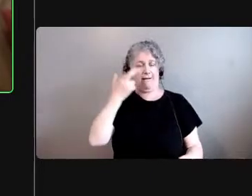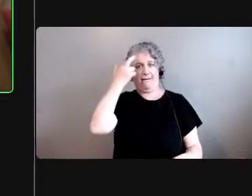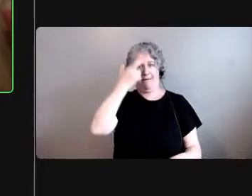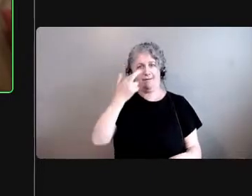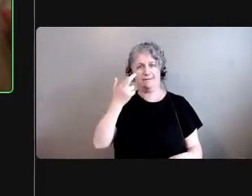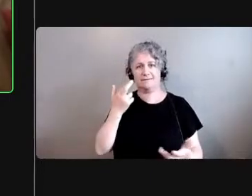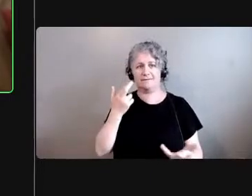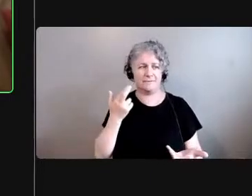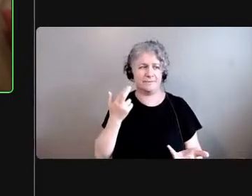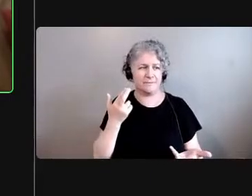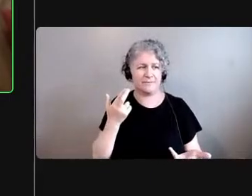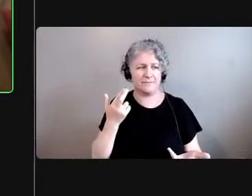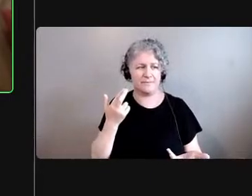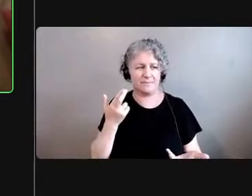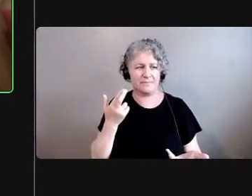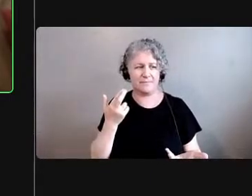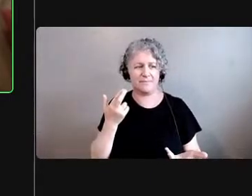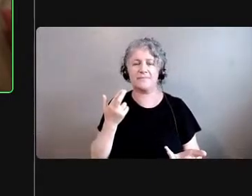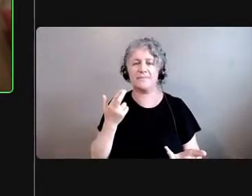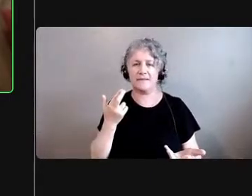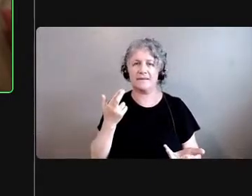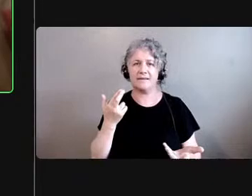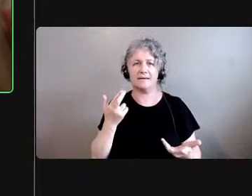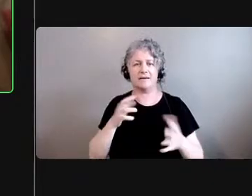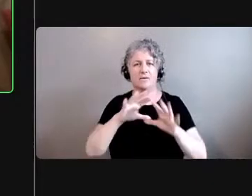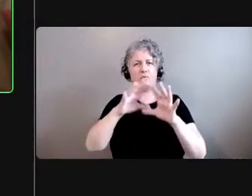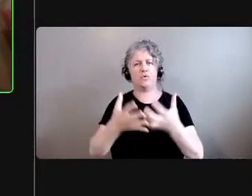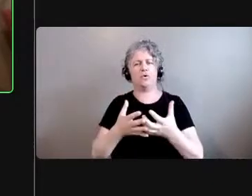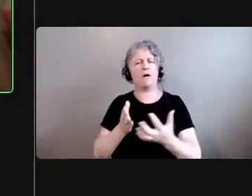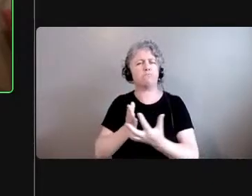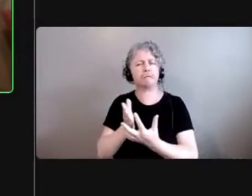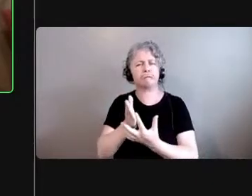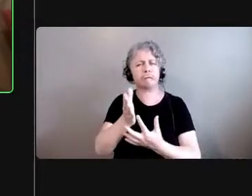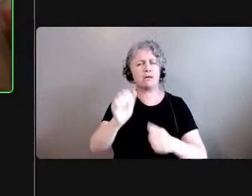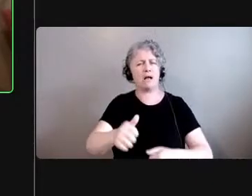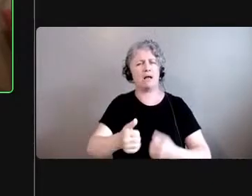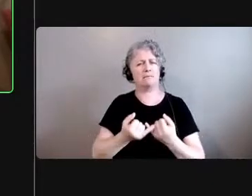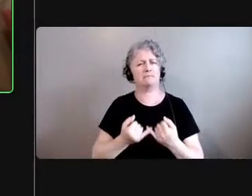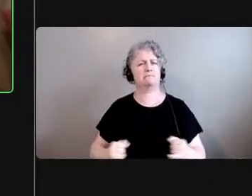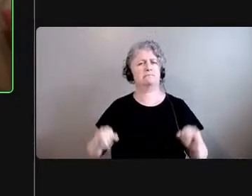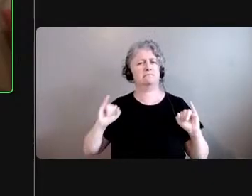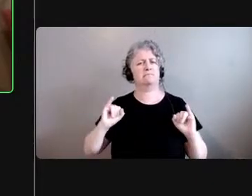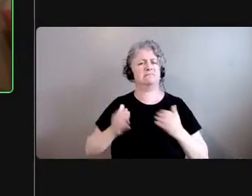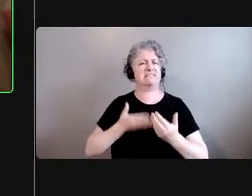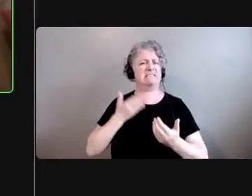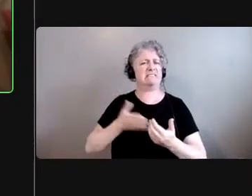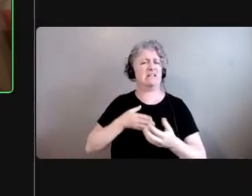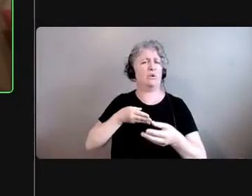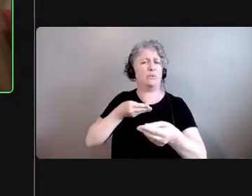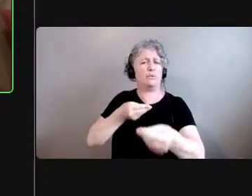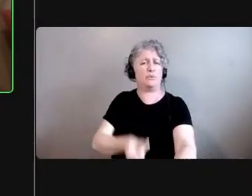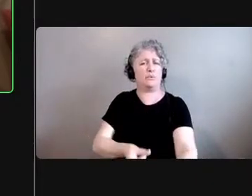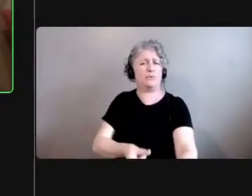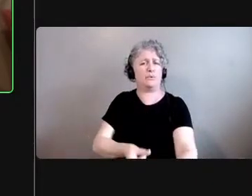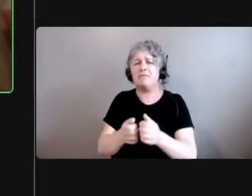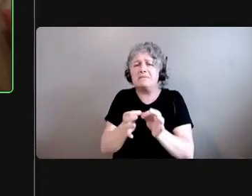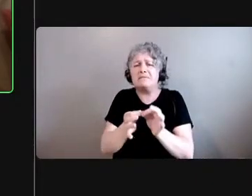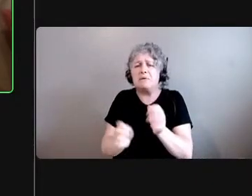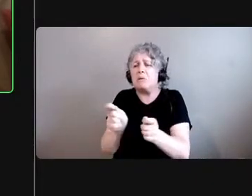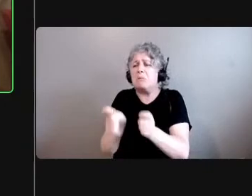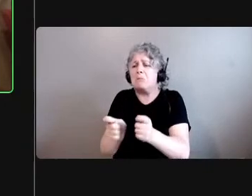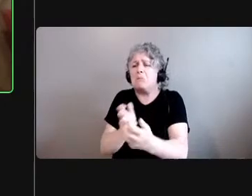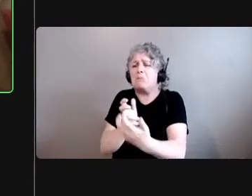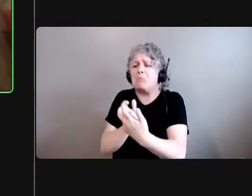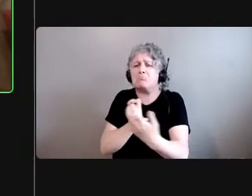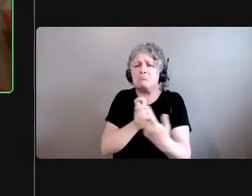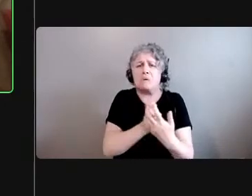I could move through the world with more ease and grace with just a few really pretty simple